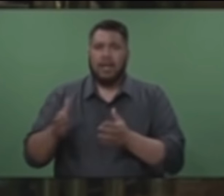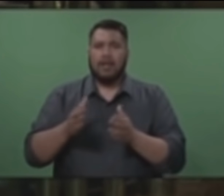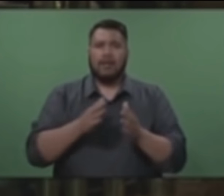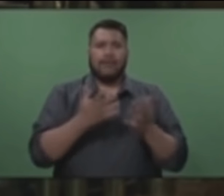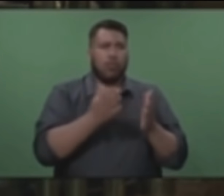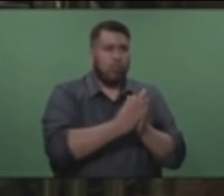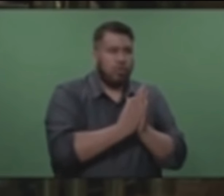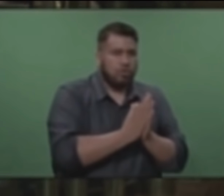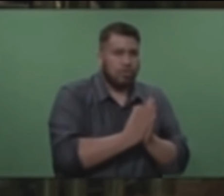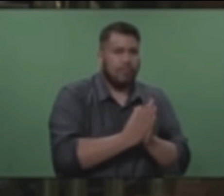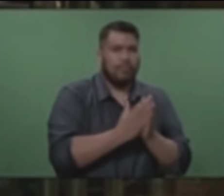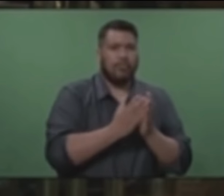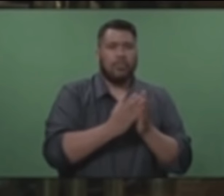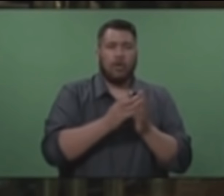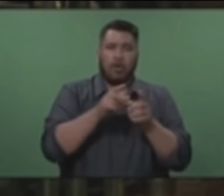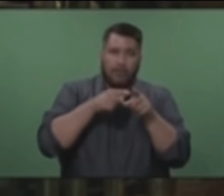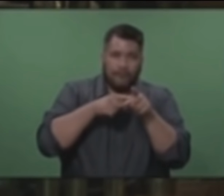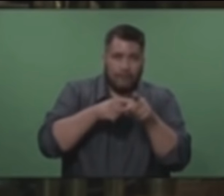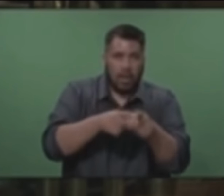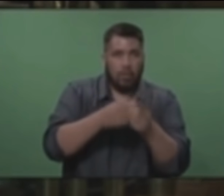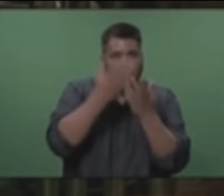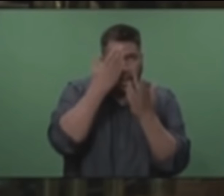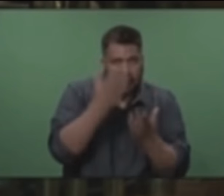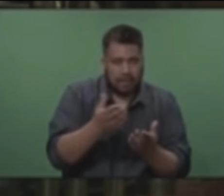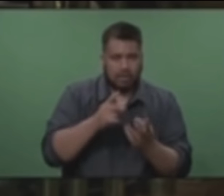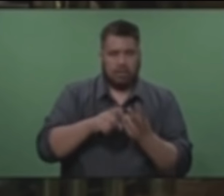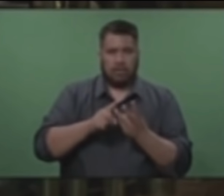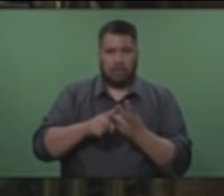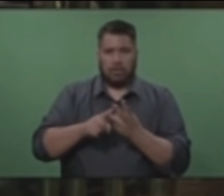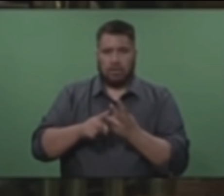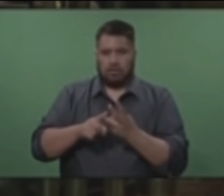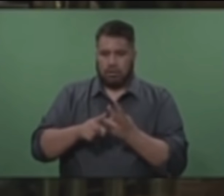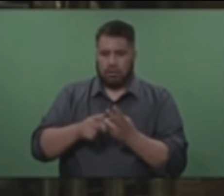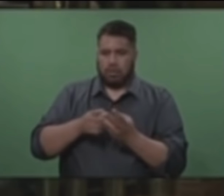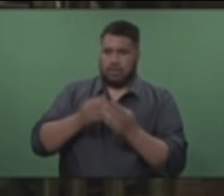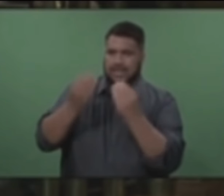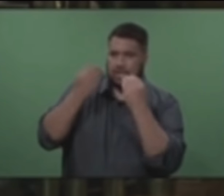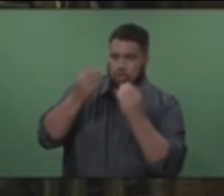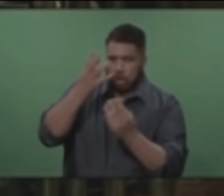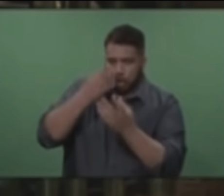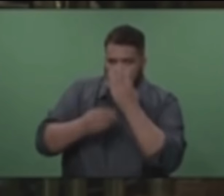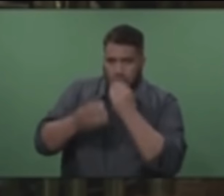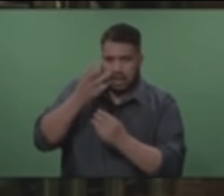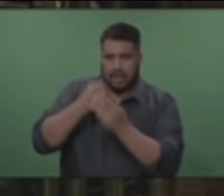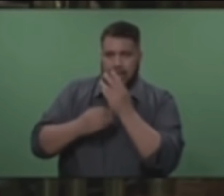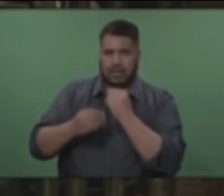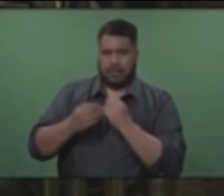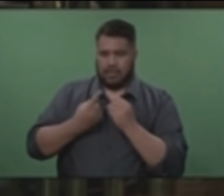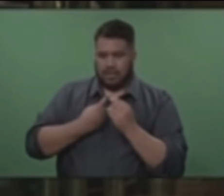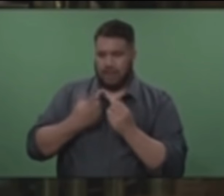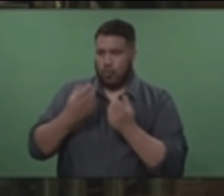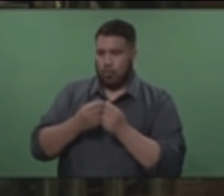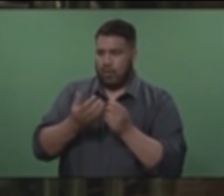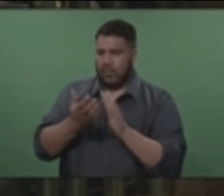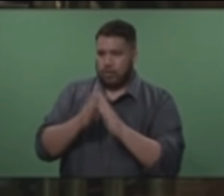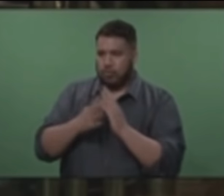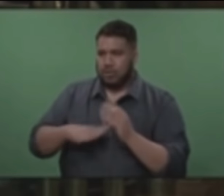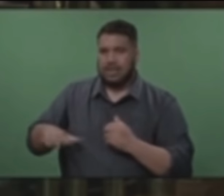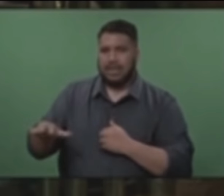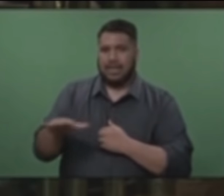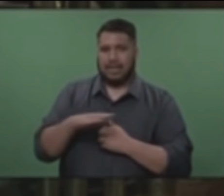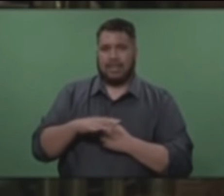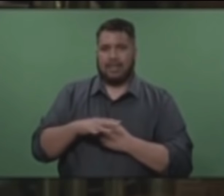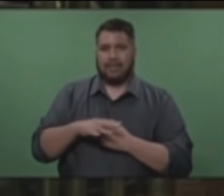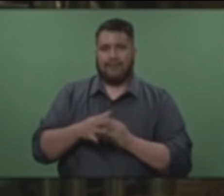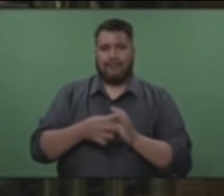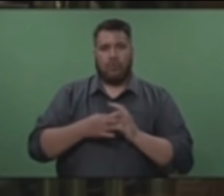observance, practice or teaching, either individually or in community with others, and either in